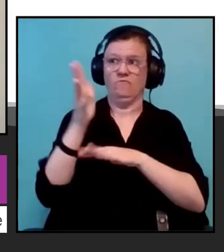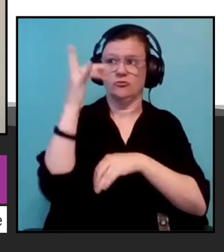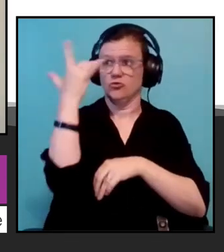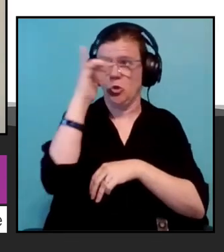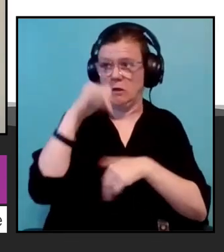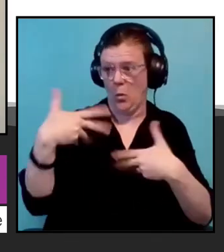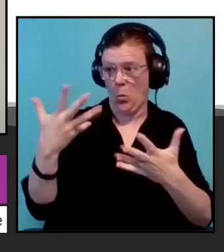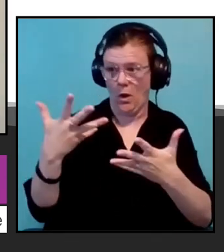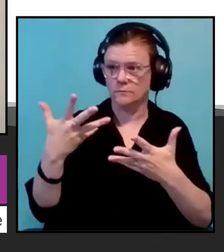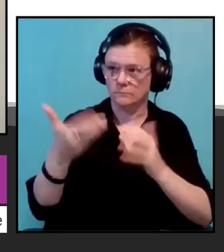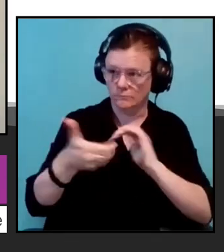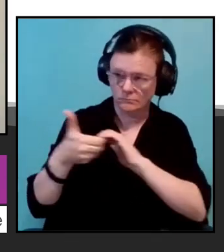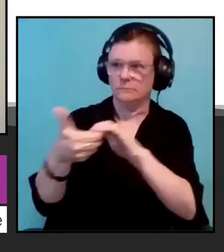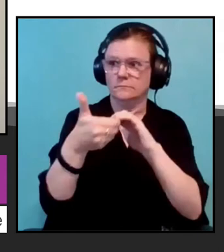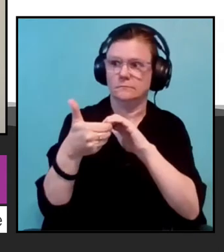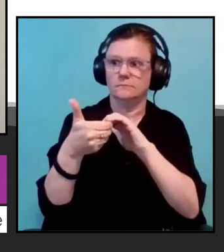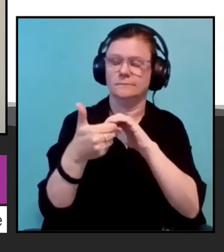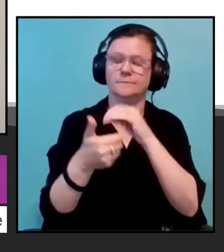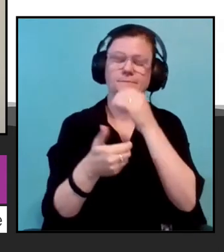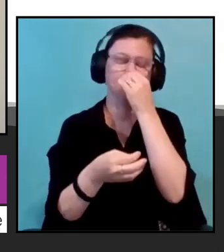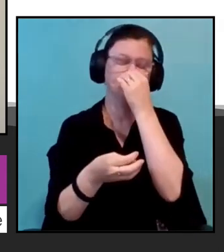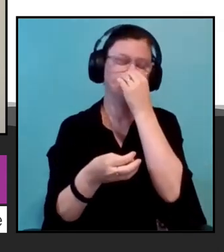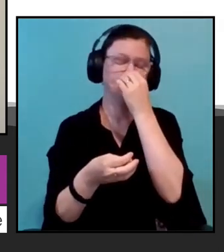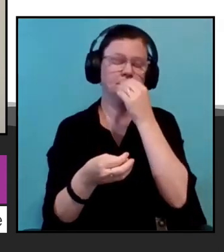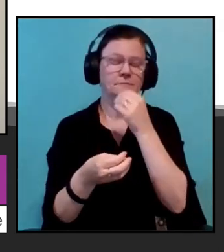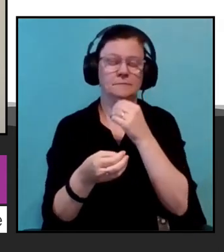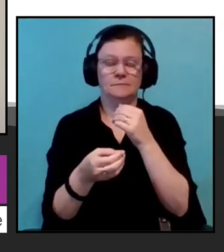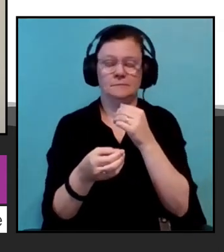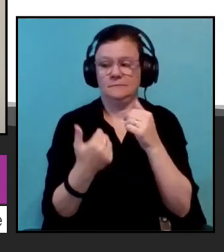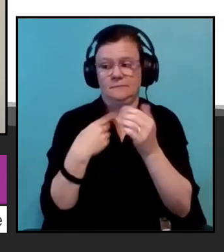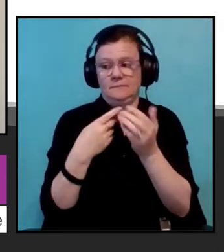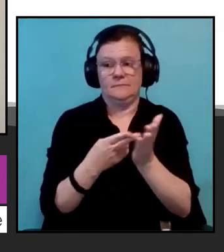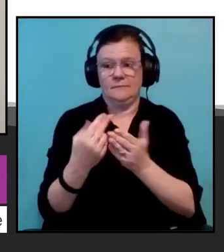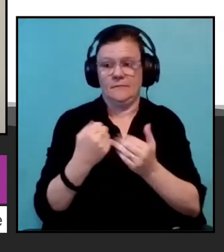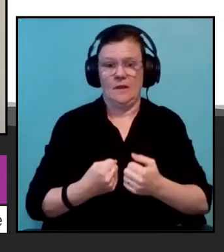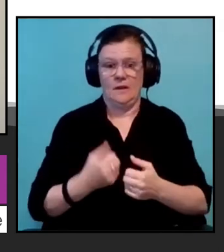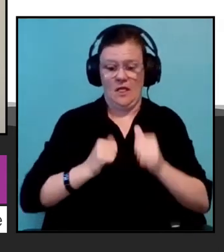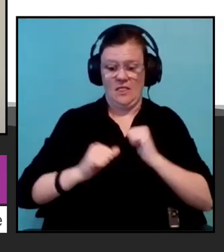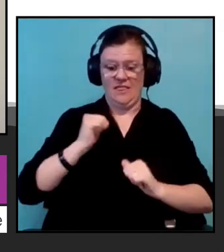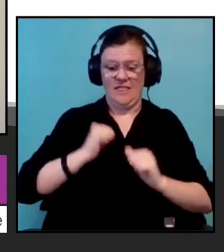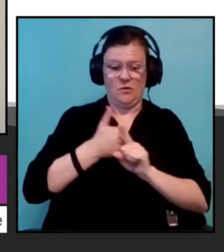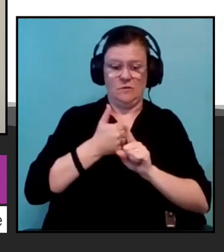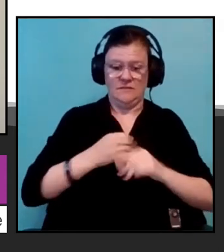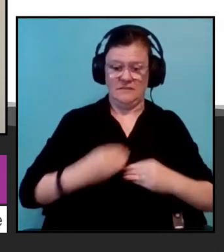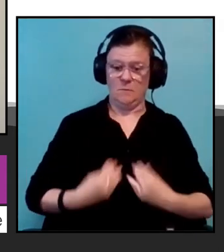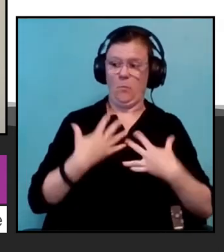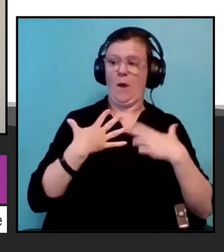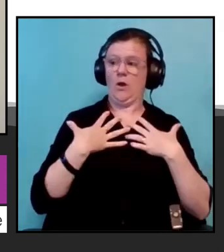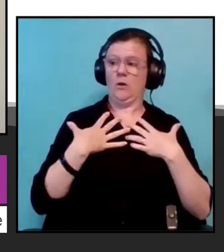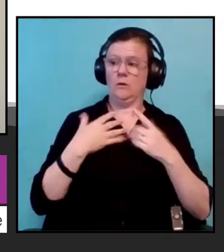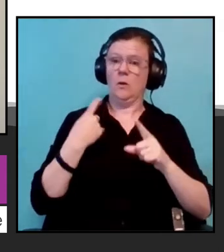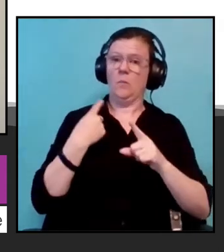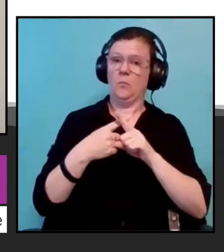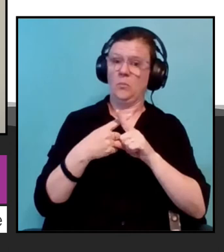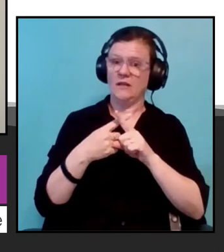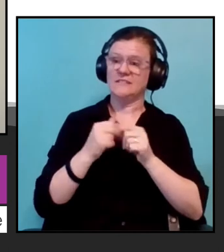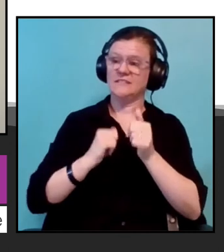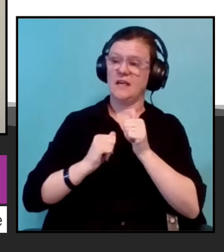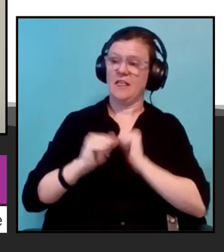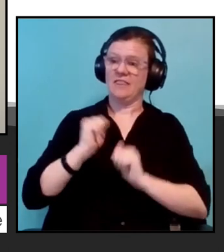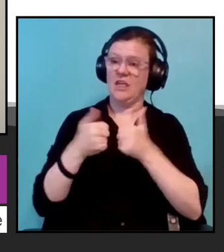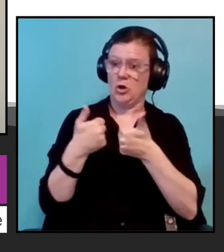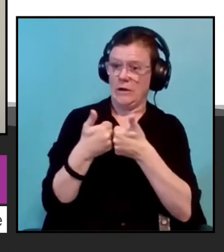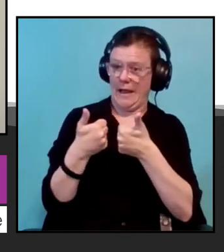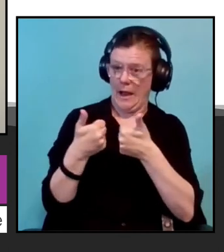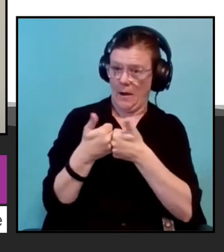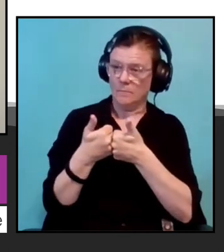together. So I was inspired by other theater artists' works and also by theater games to create